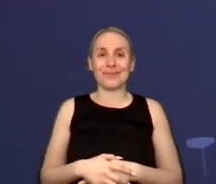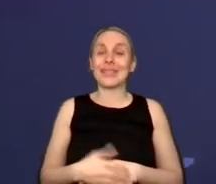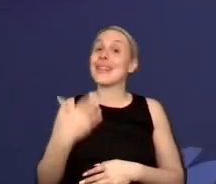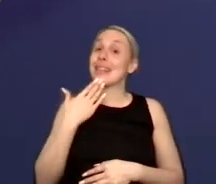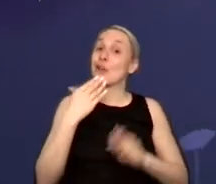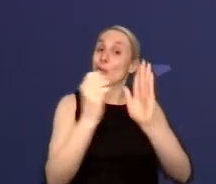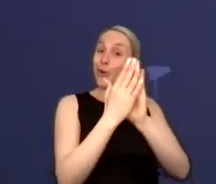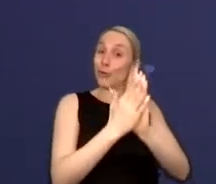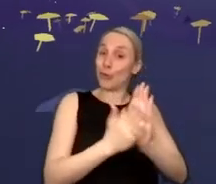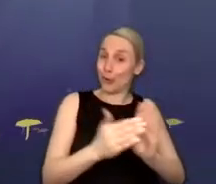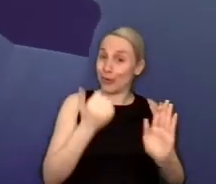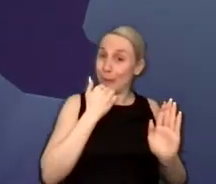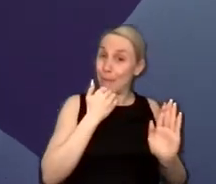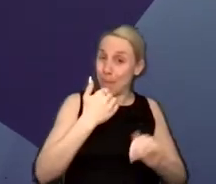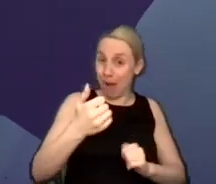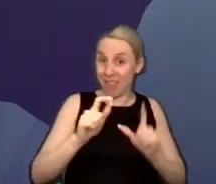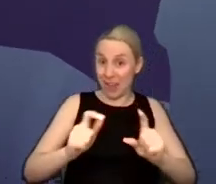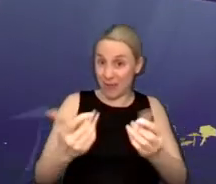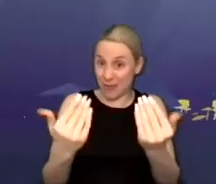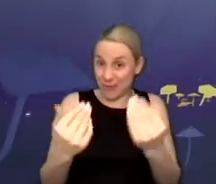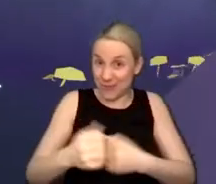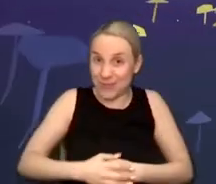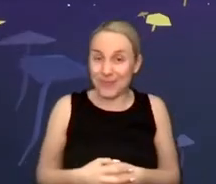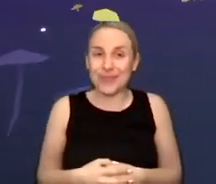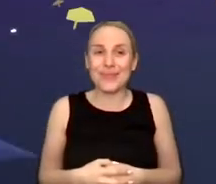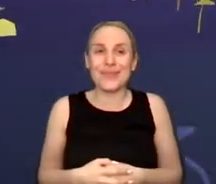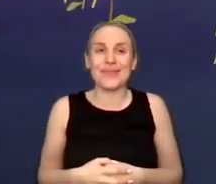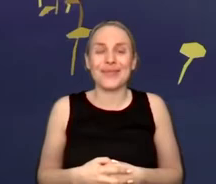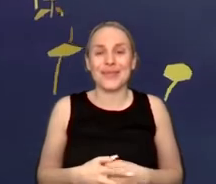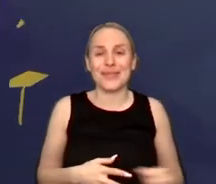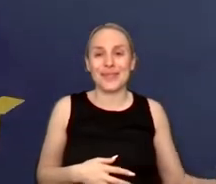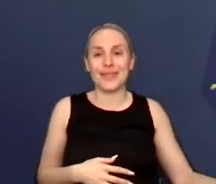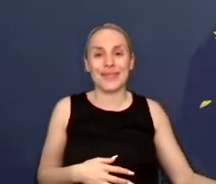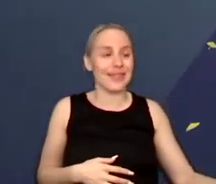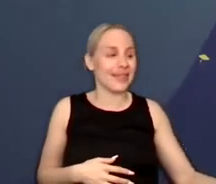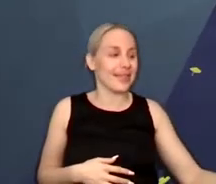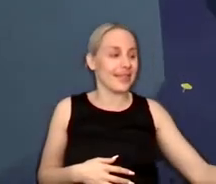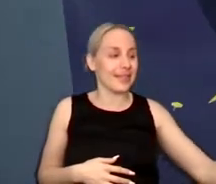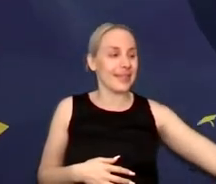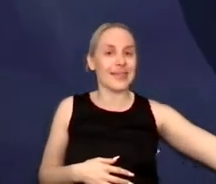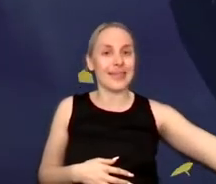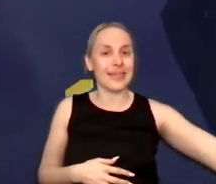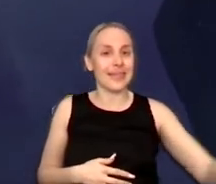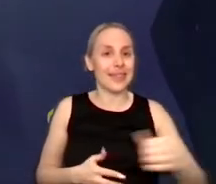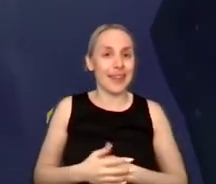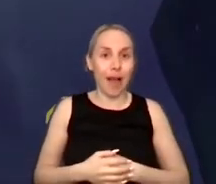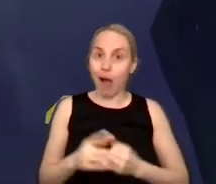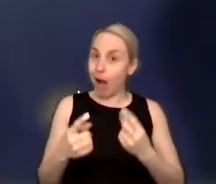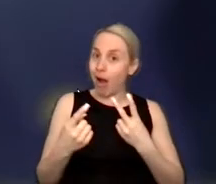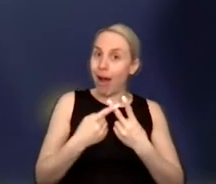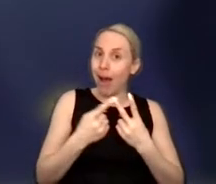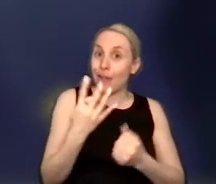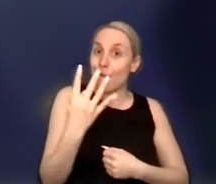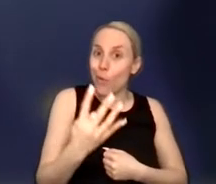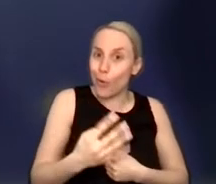number. Keep that going. All right. Ooh, well, we have a 4, another 4, so that's a